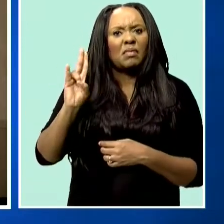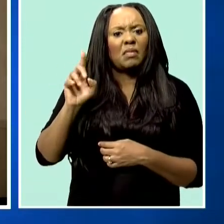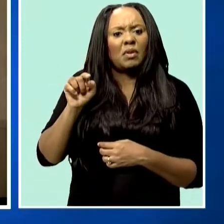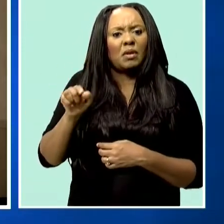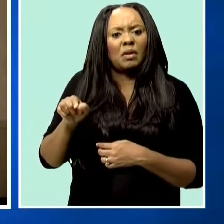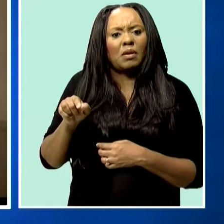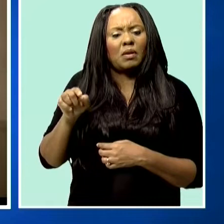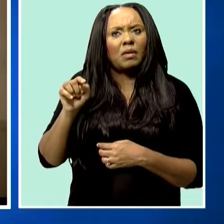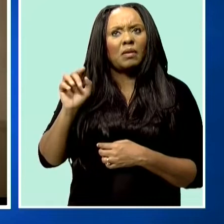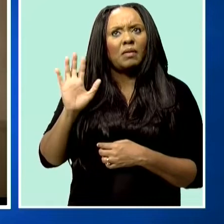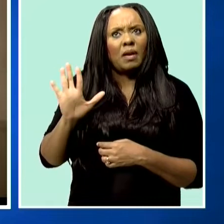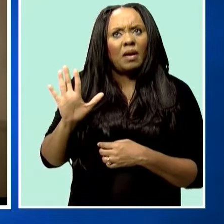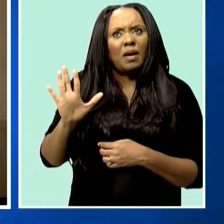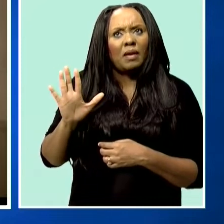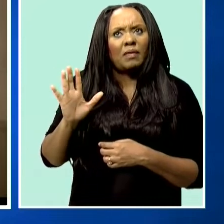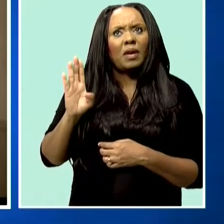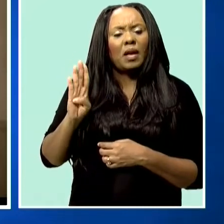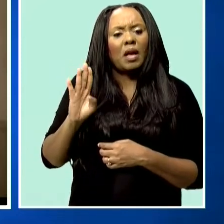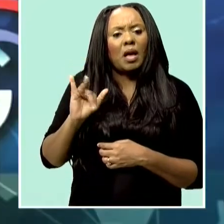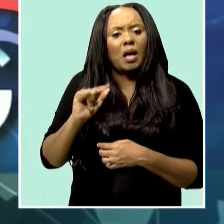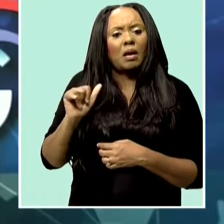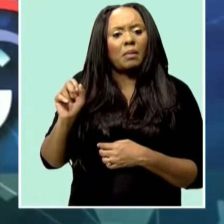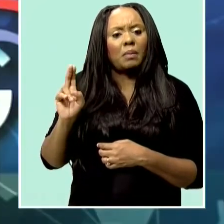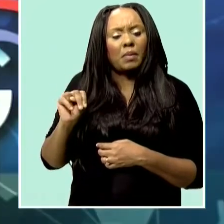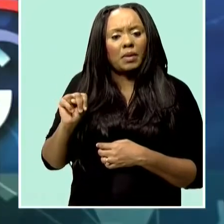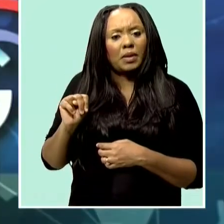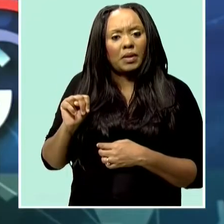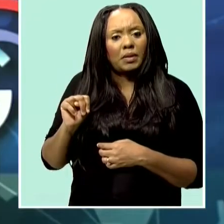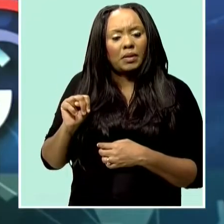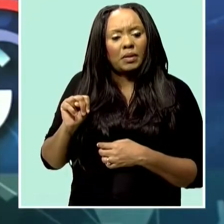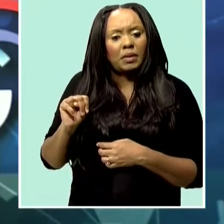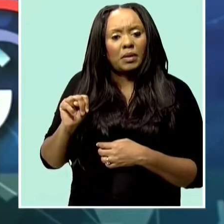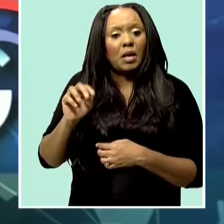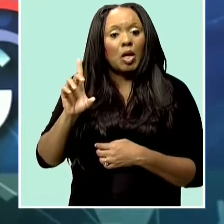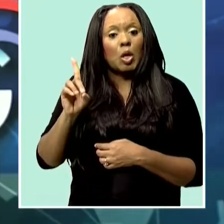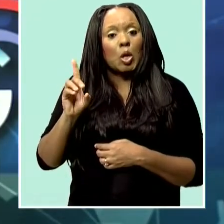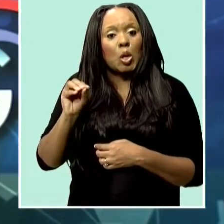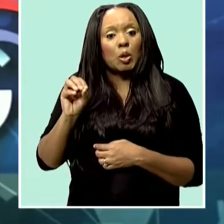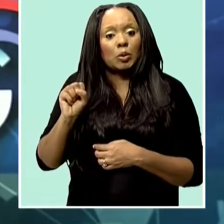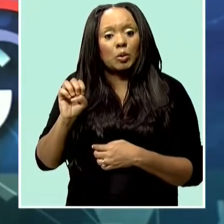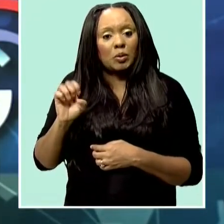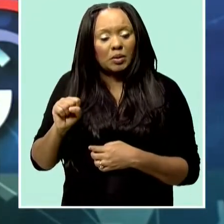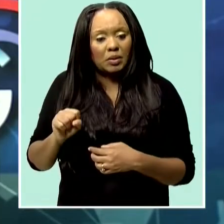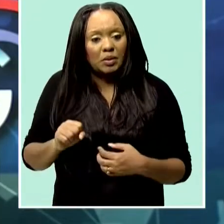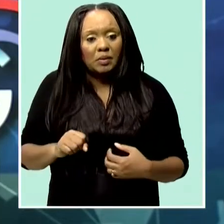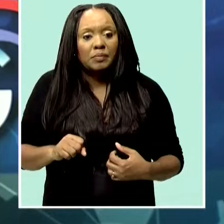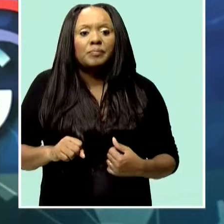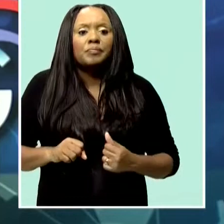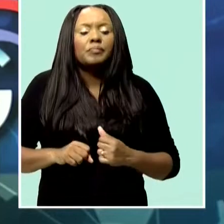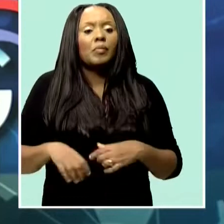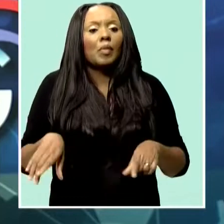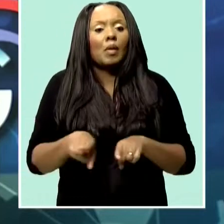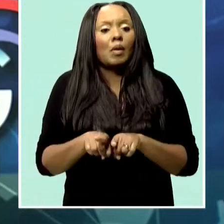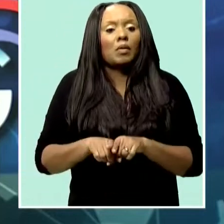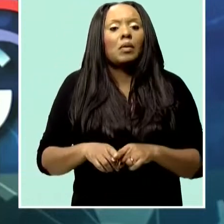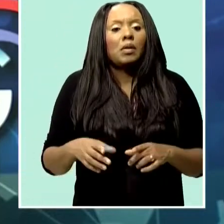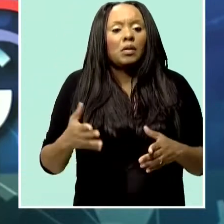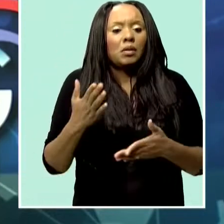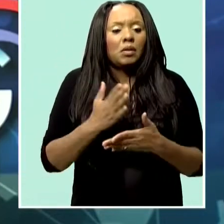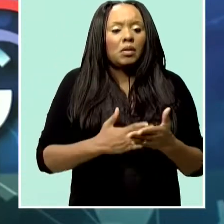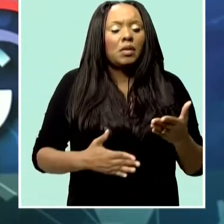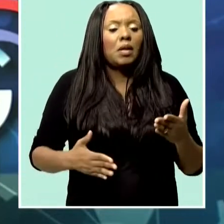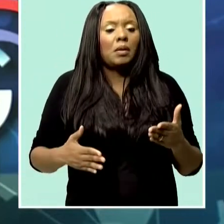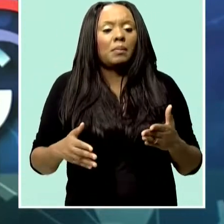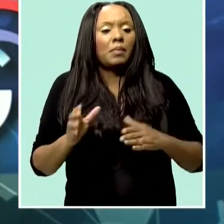7.5 billion doses. Prime Minister Motley also looked at the issue of blacklisting of those in the Caribbean